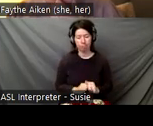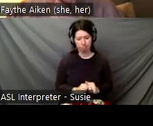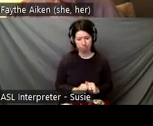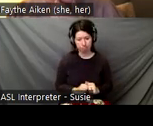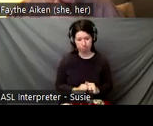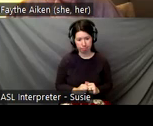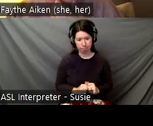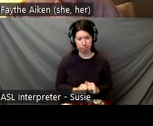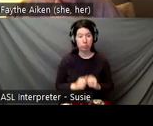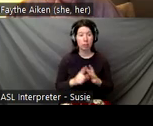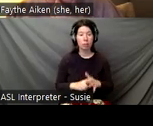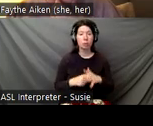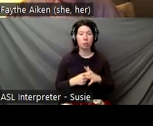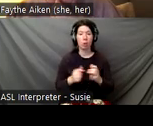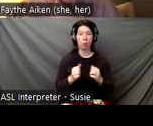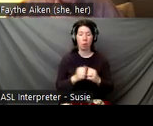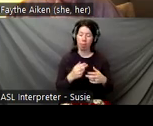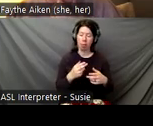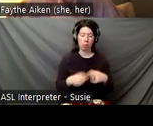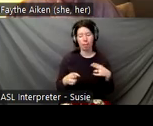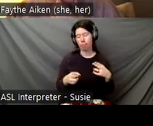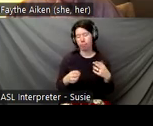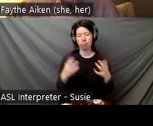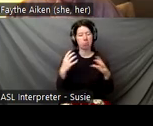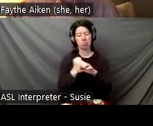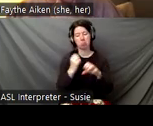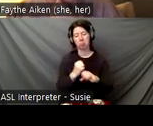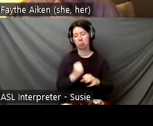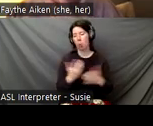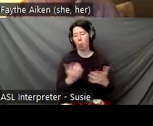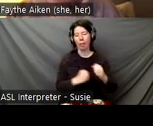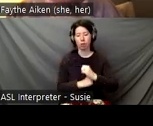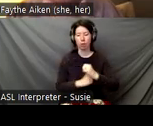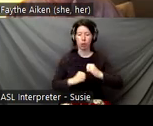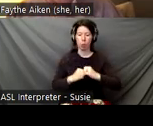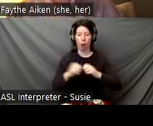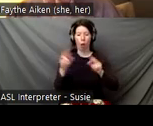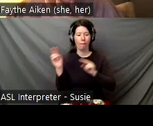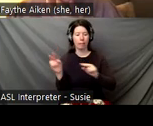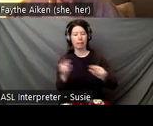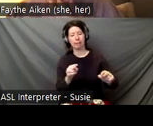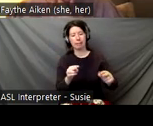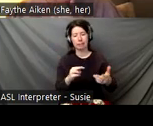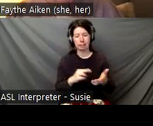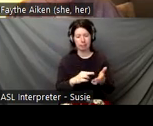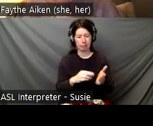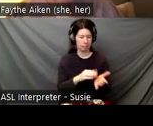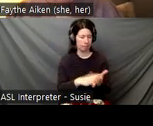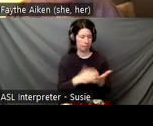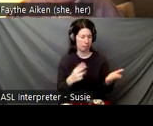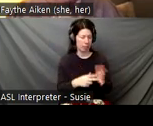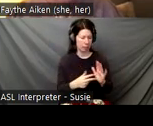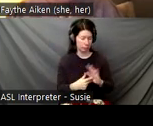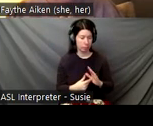we're starting with just like the quick overview of what the structural oversight, like what this document is. We go through